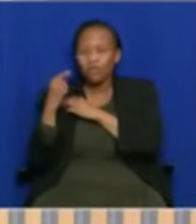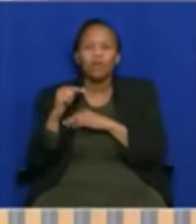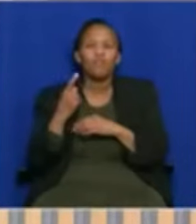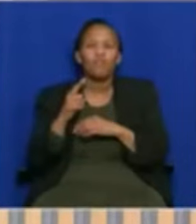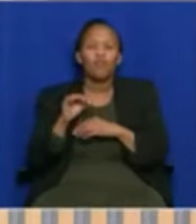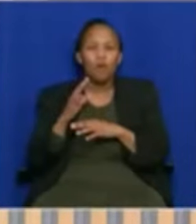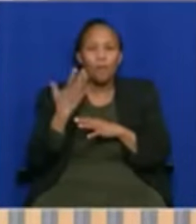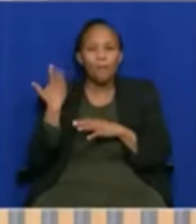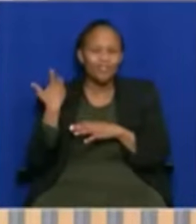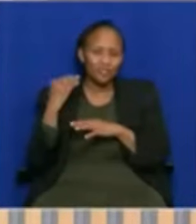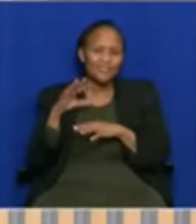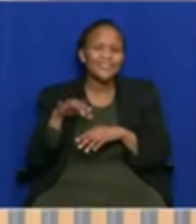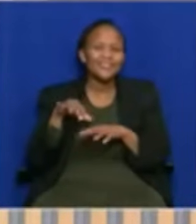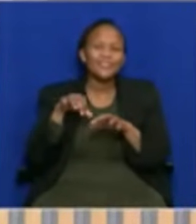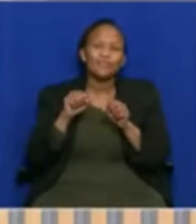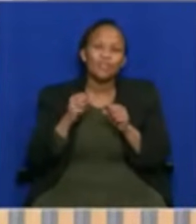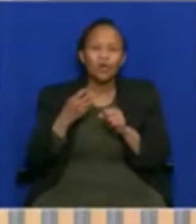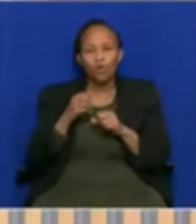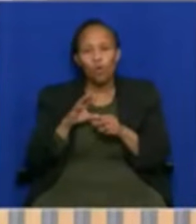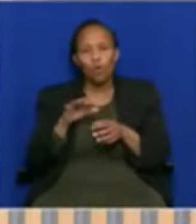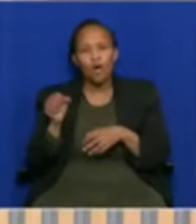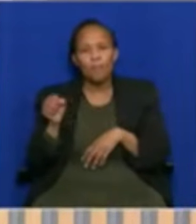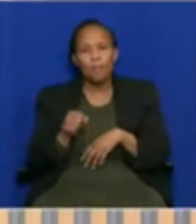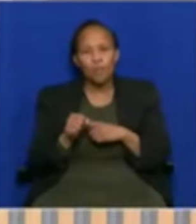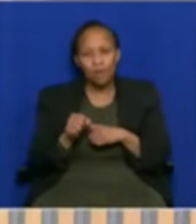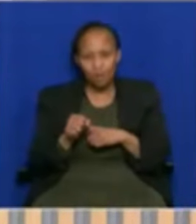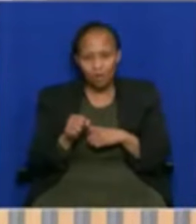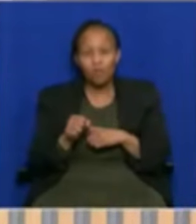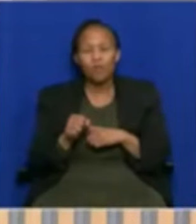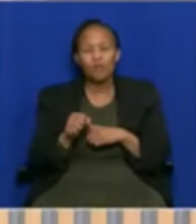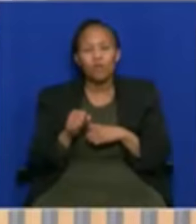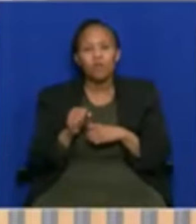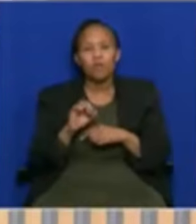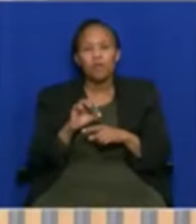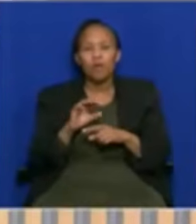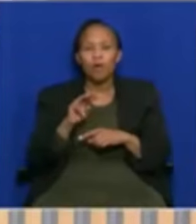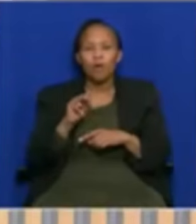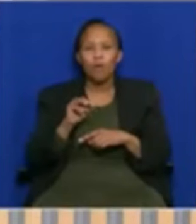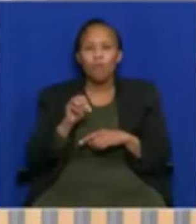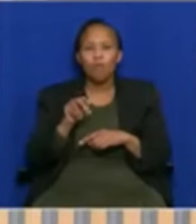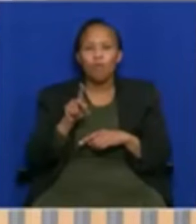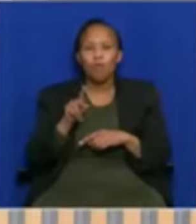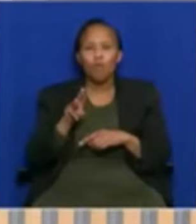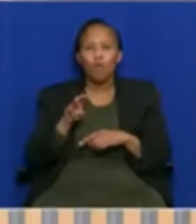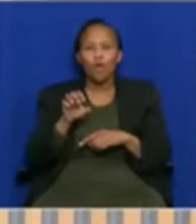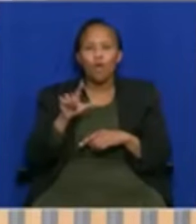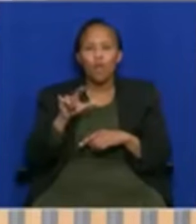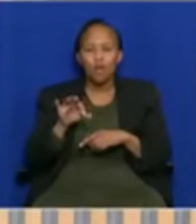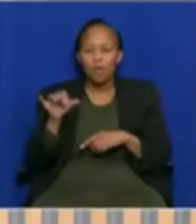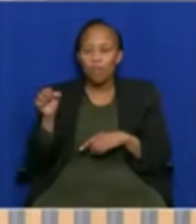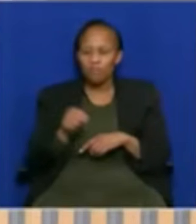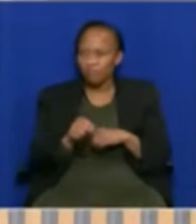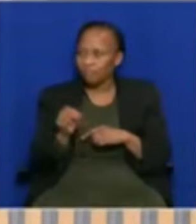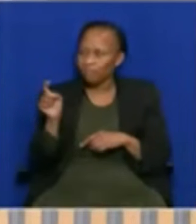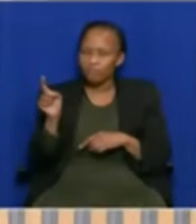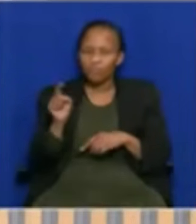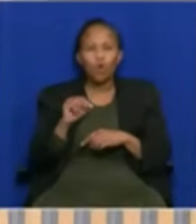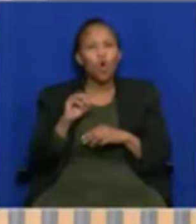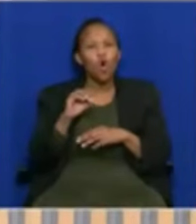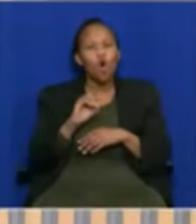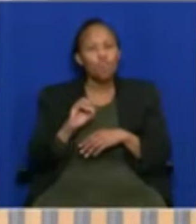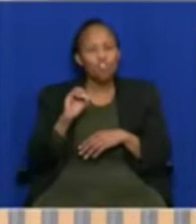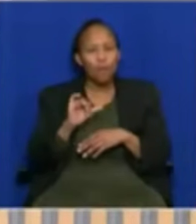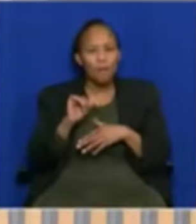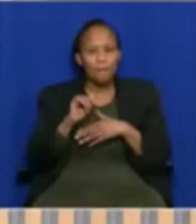that took place, Mukwela was appointed. She was appointed in October, but she only took up her post because she had to put